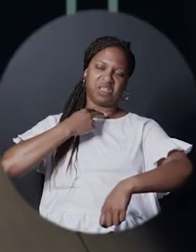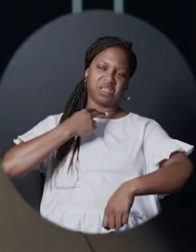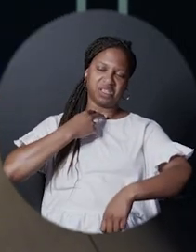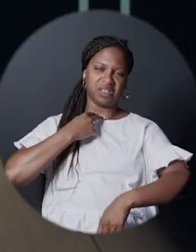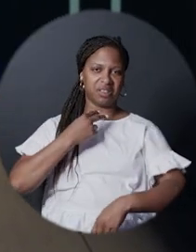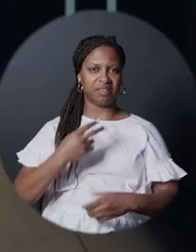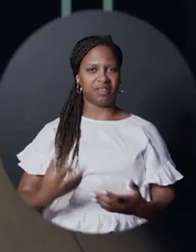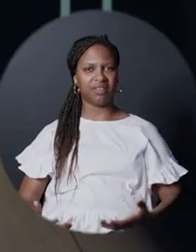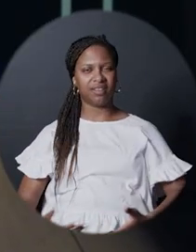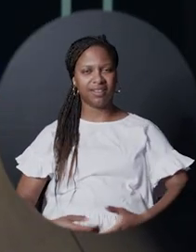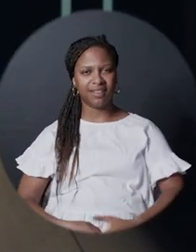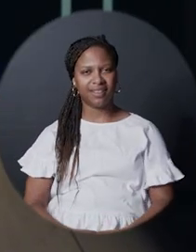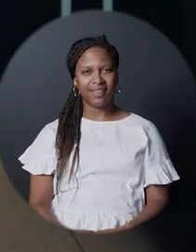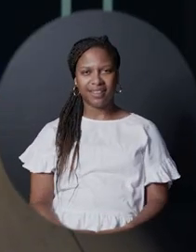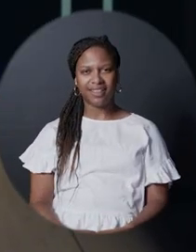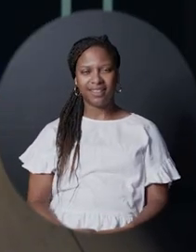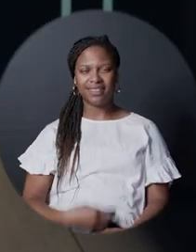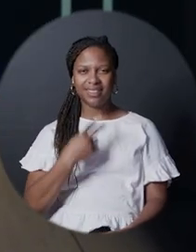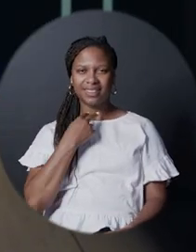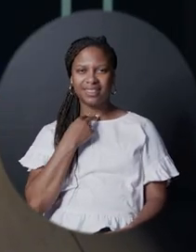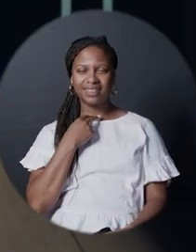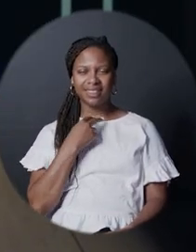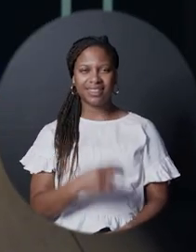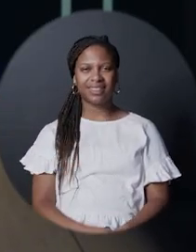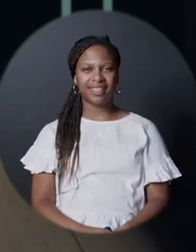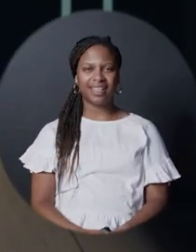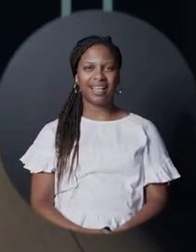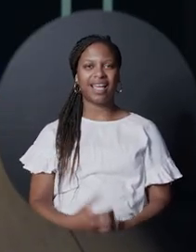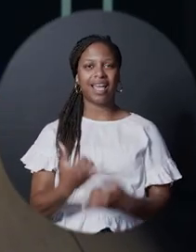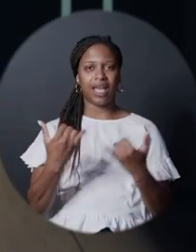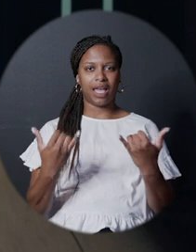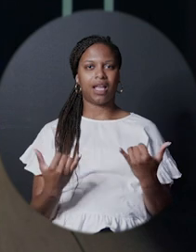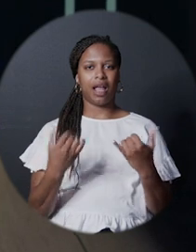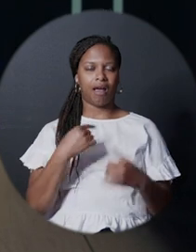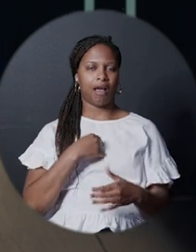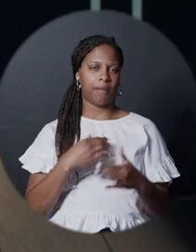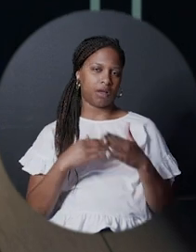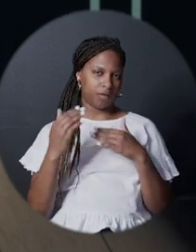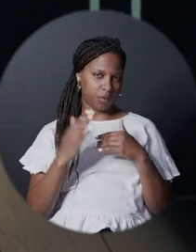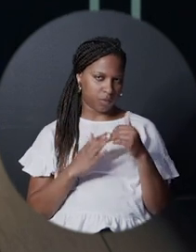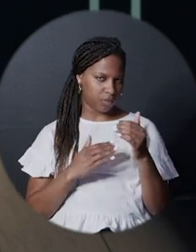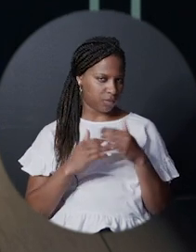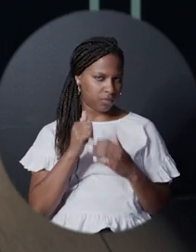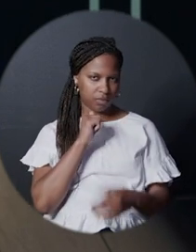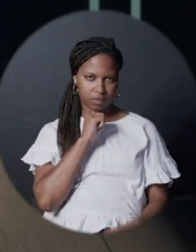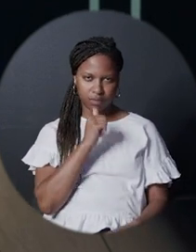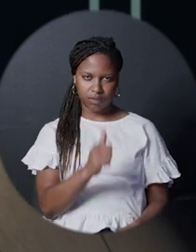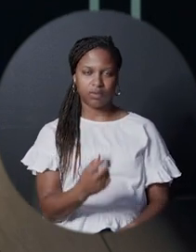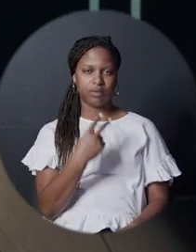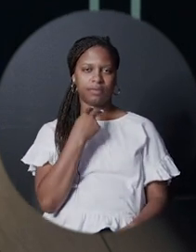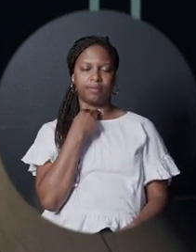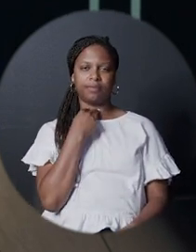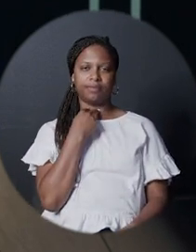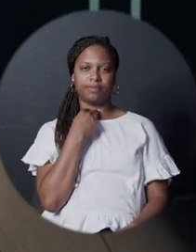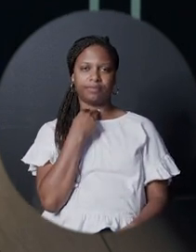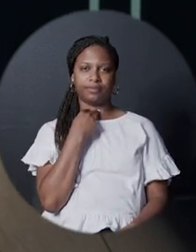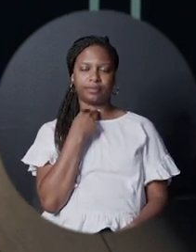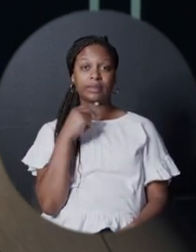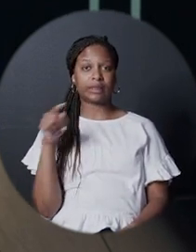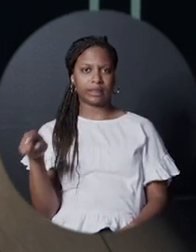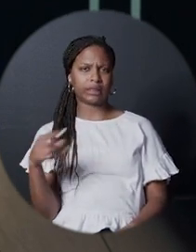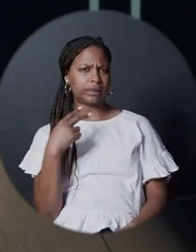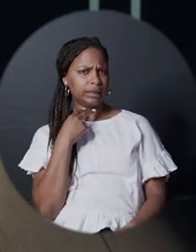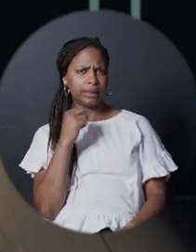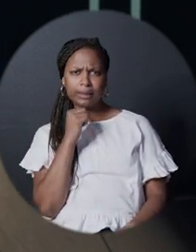down here? Stuck. Stuck. Now I'm uncomfortable because it's